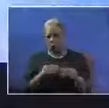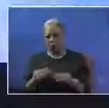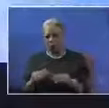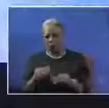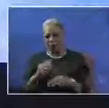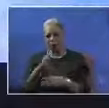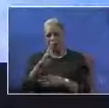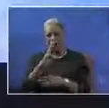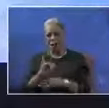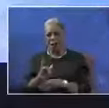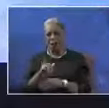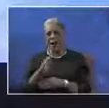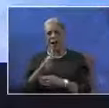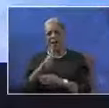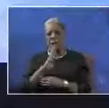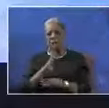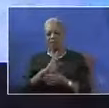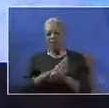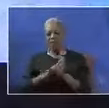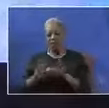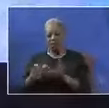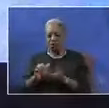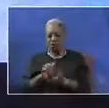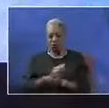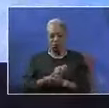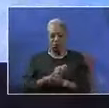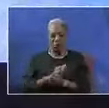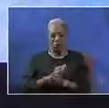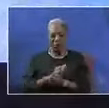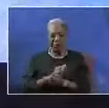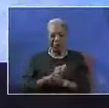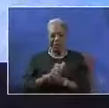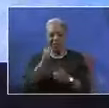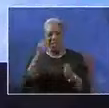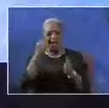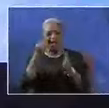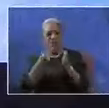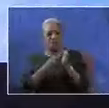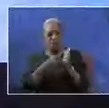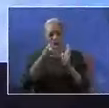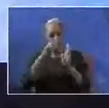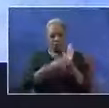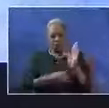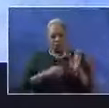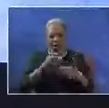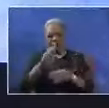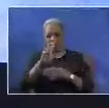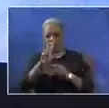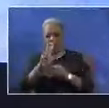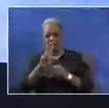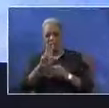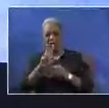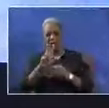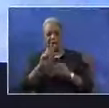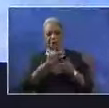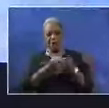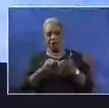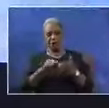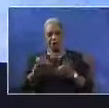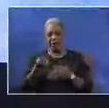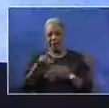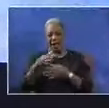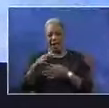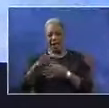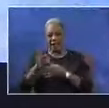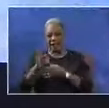of Lamentations says in Lamentations chapter 3 and verse 19, the writer says, remembering my